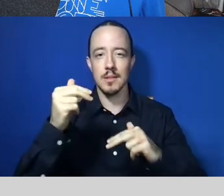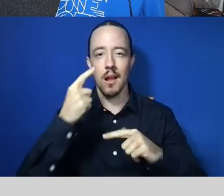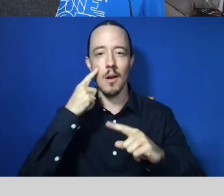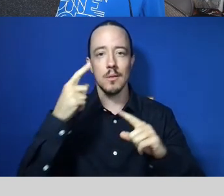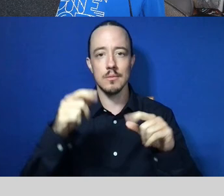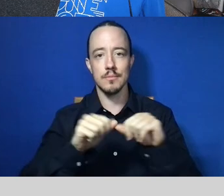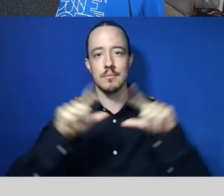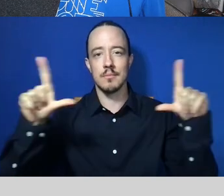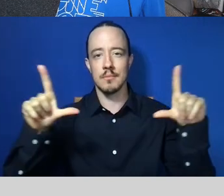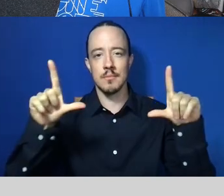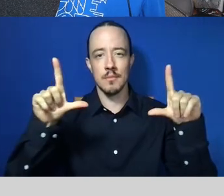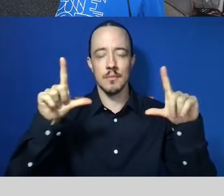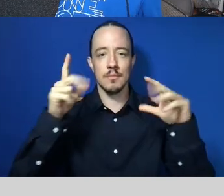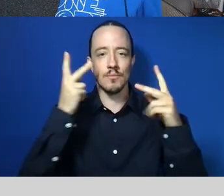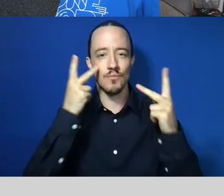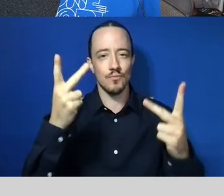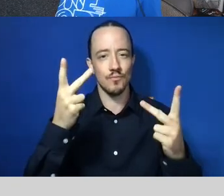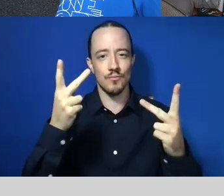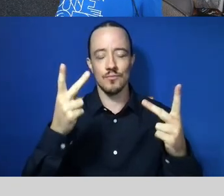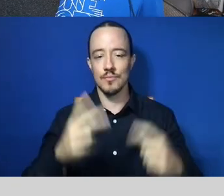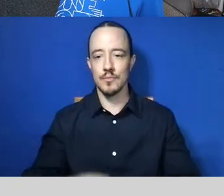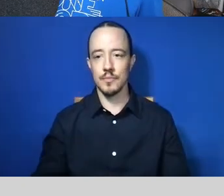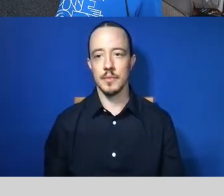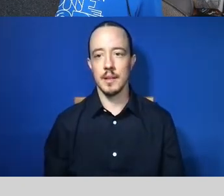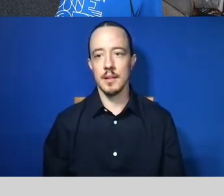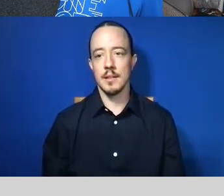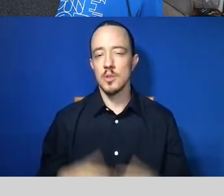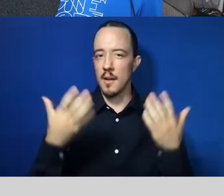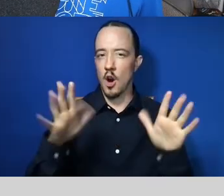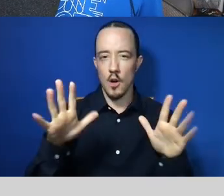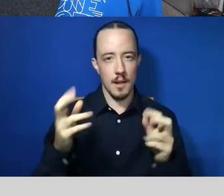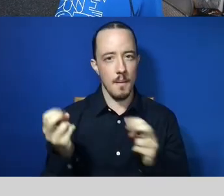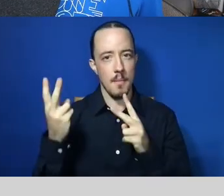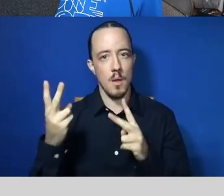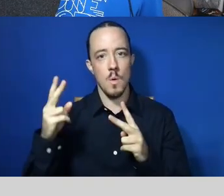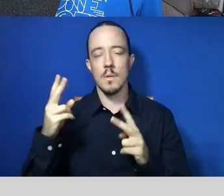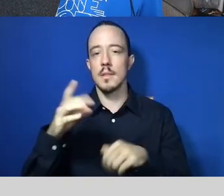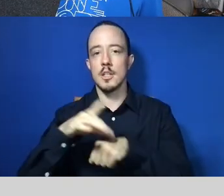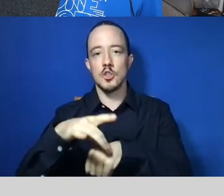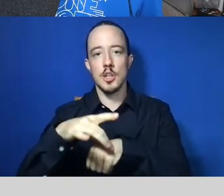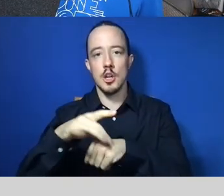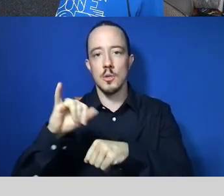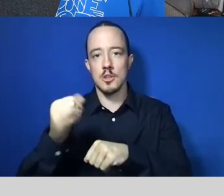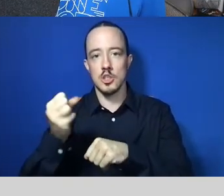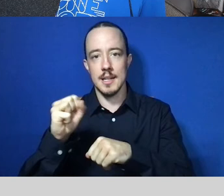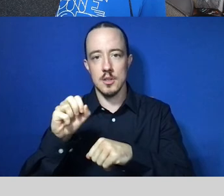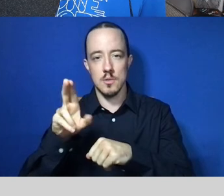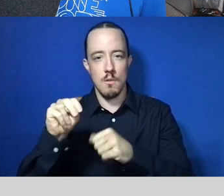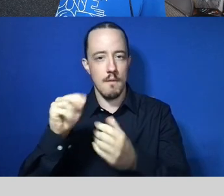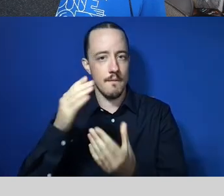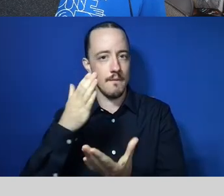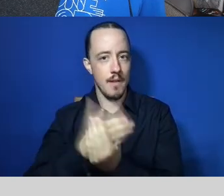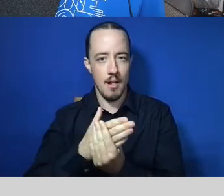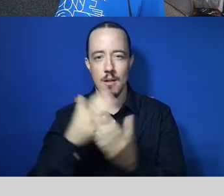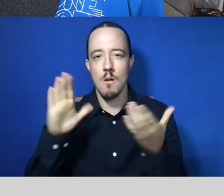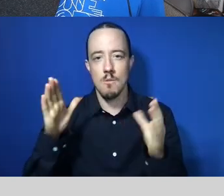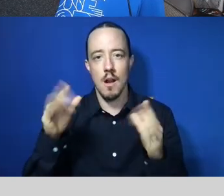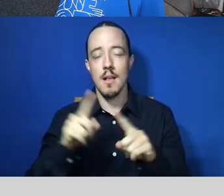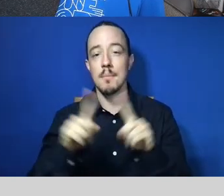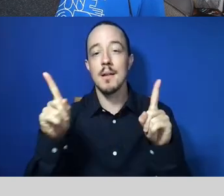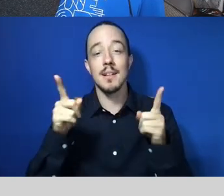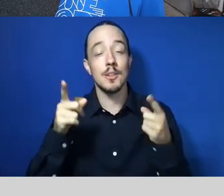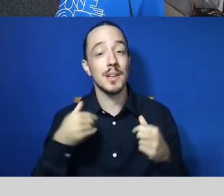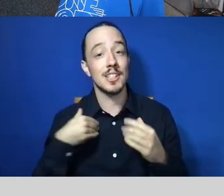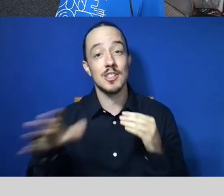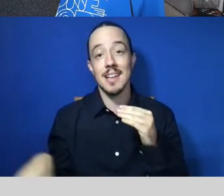have these layers built out. So what I'm gonna do is, I've already uploaded the GeoJSON file for it, but what we can actually do is we